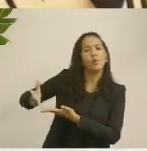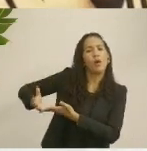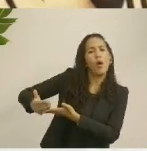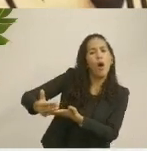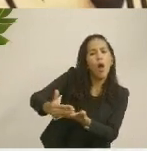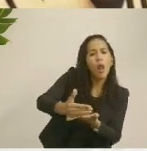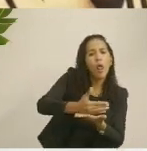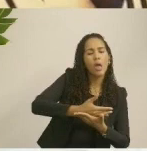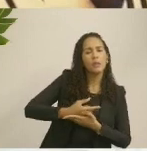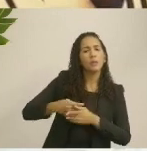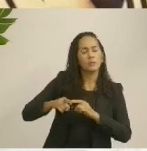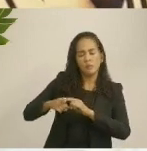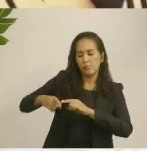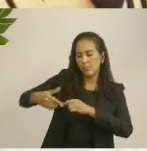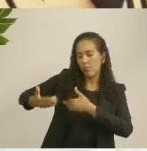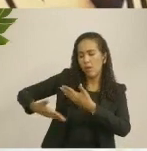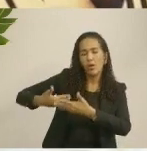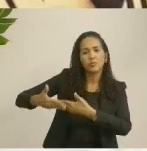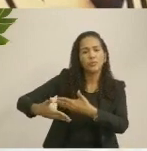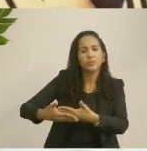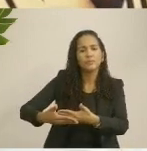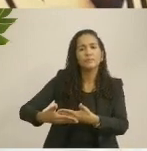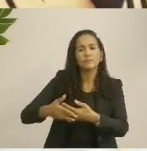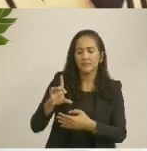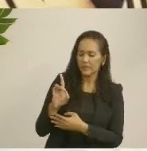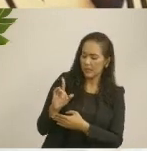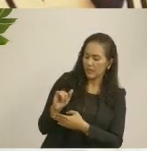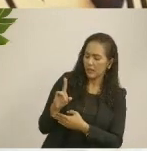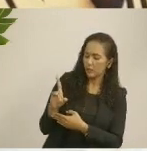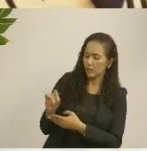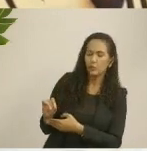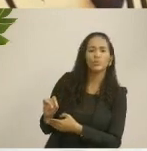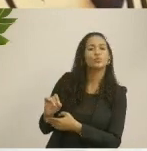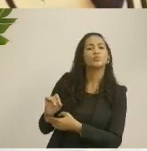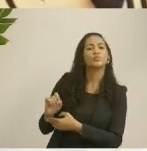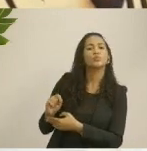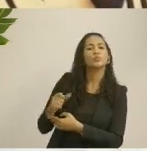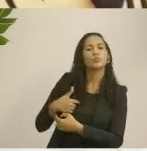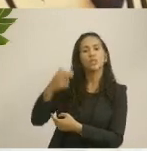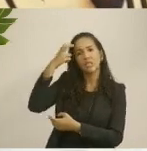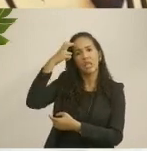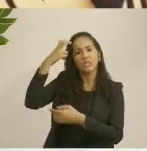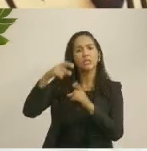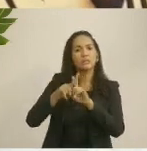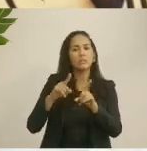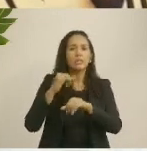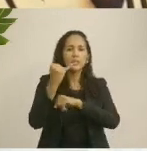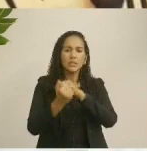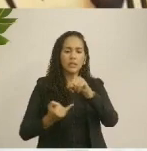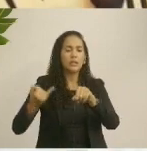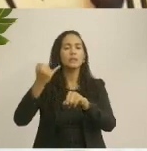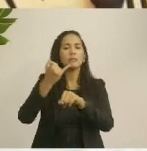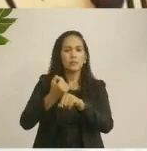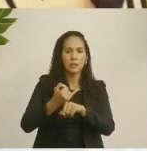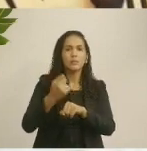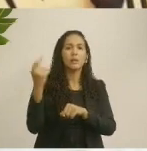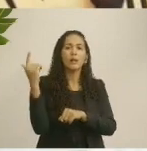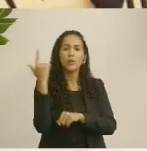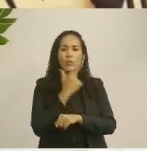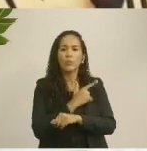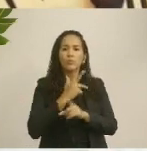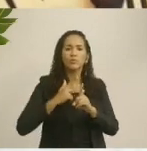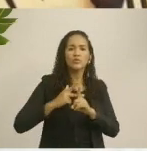smart, real-time digital data so that we can get ahead of the crises that we face, whether